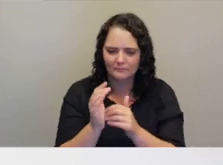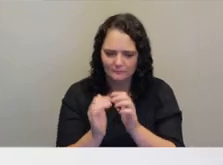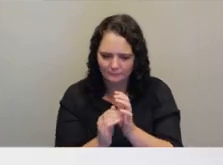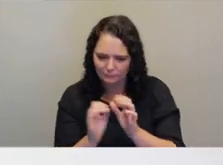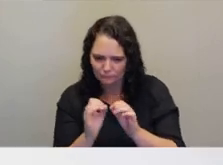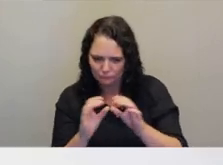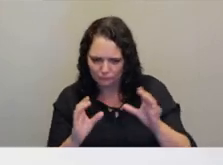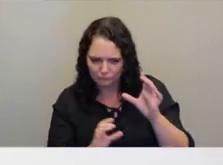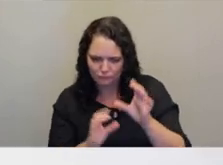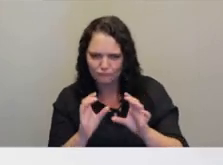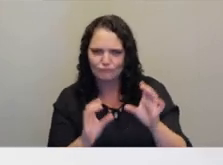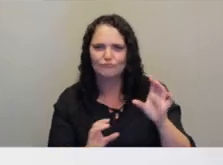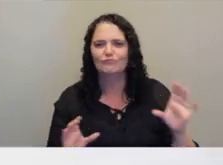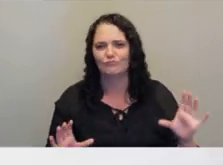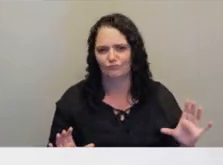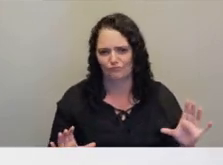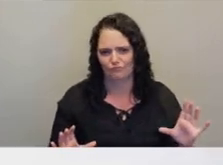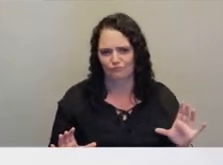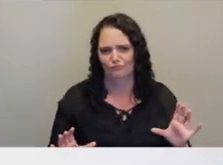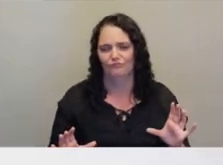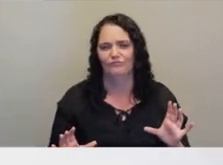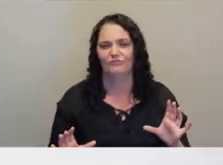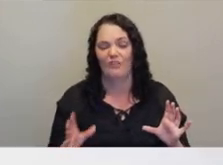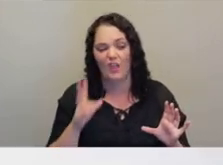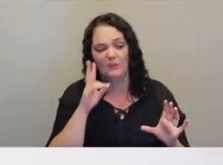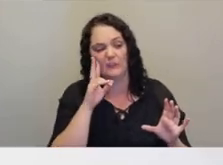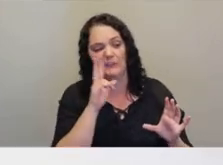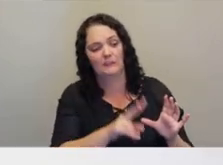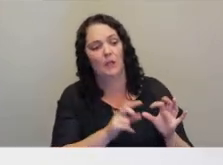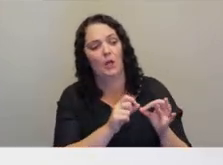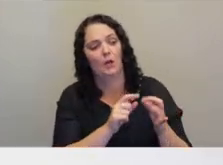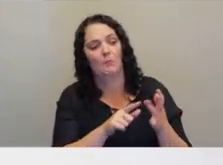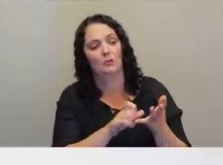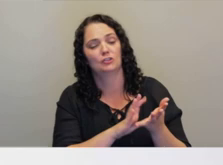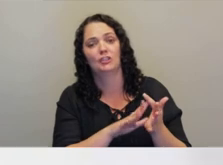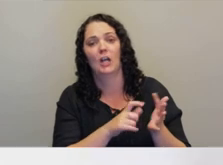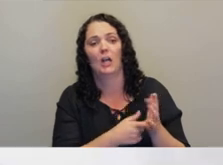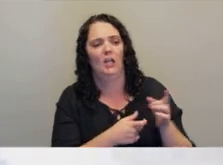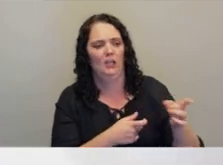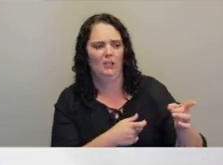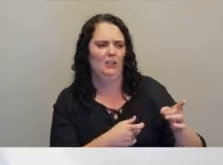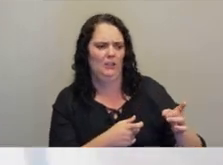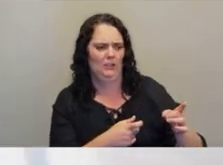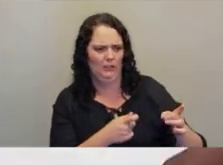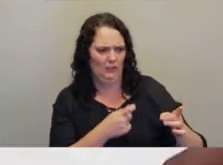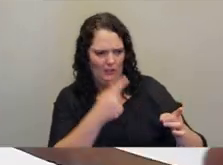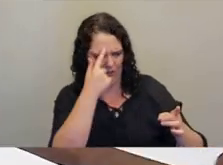So she has already a tiny head. I'm going to make her head even tinier.